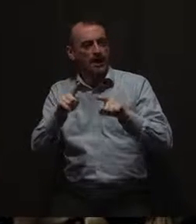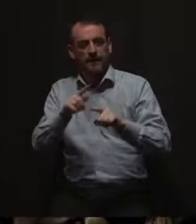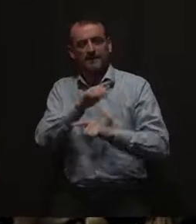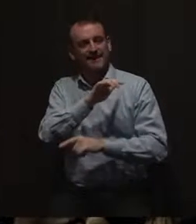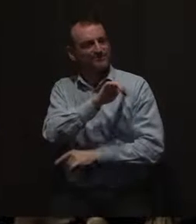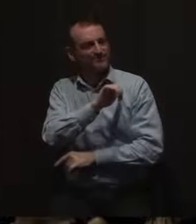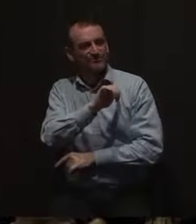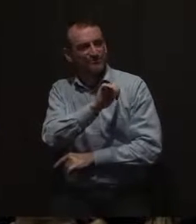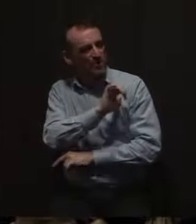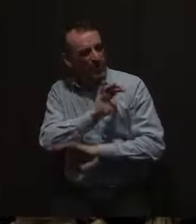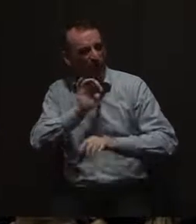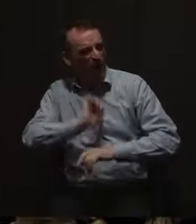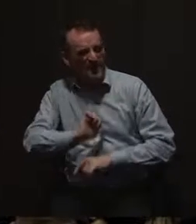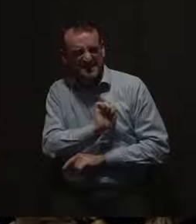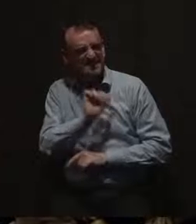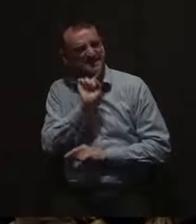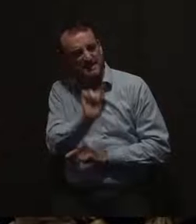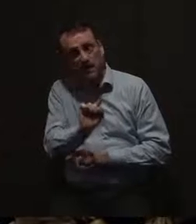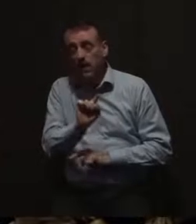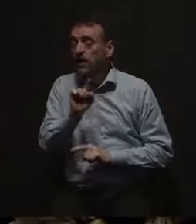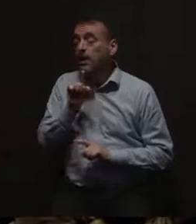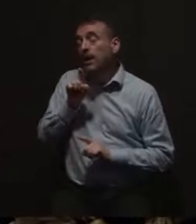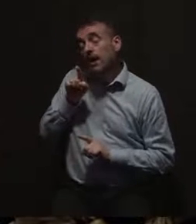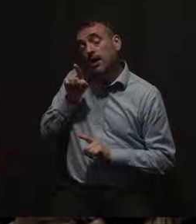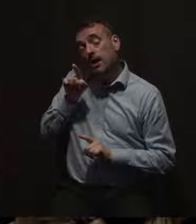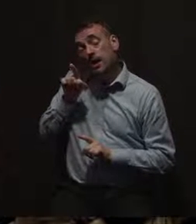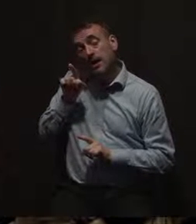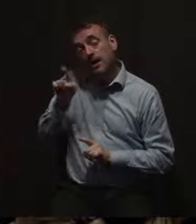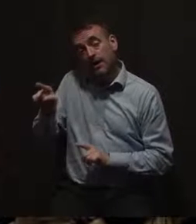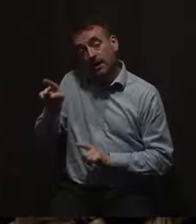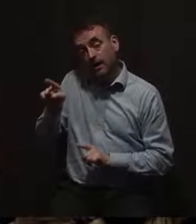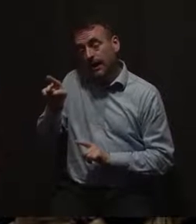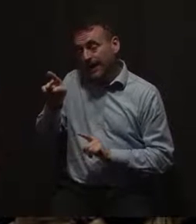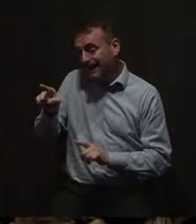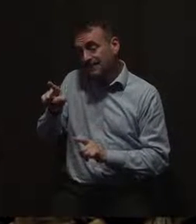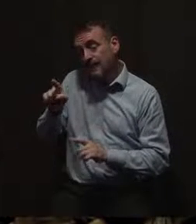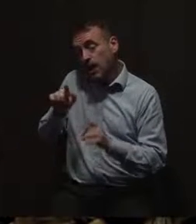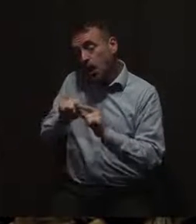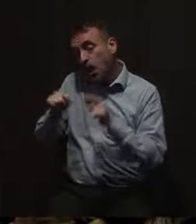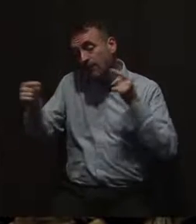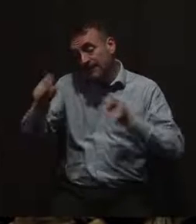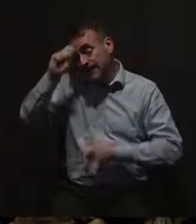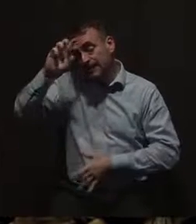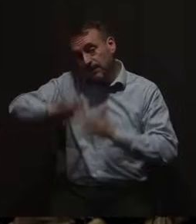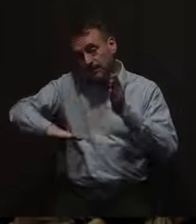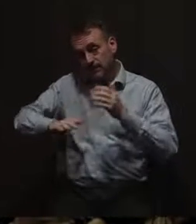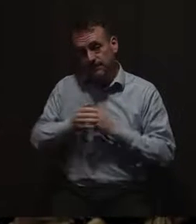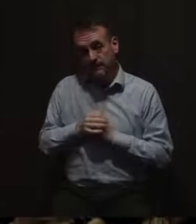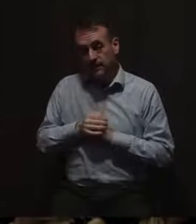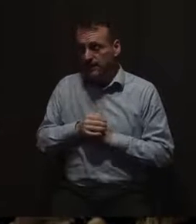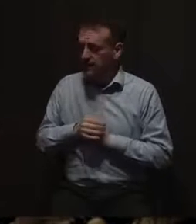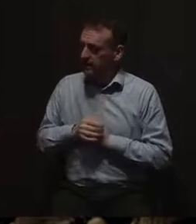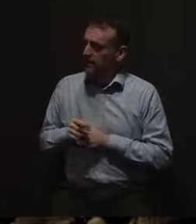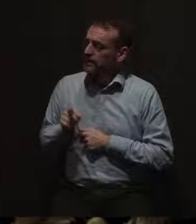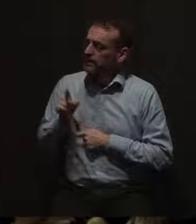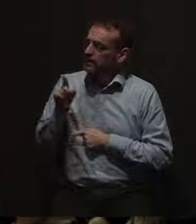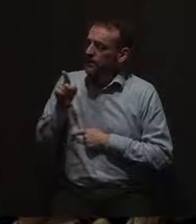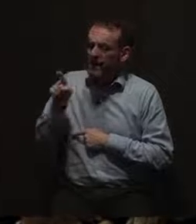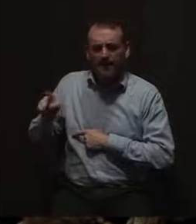eyes of the sentimentalist betray his aversion to experience, his fear of life, his arid heart, and